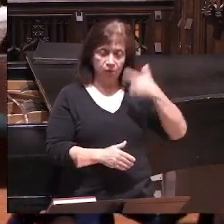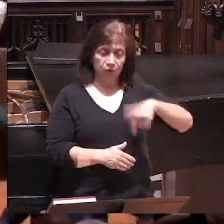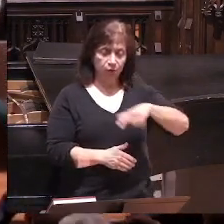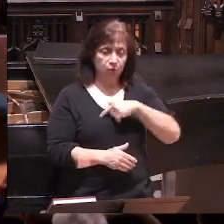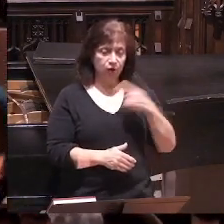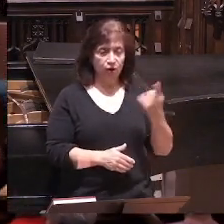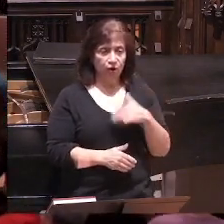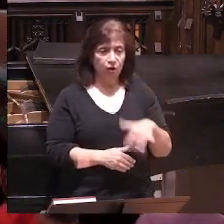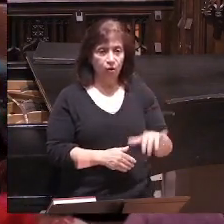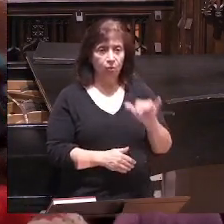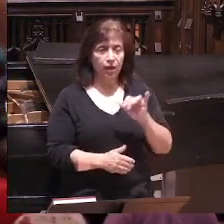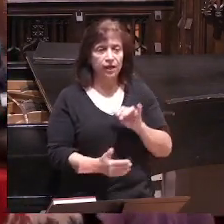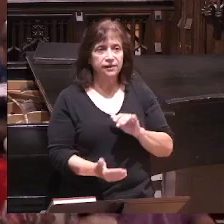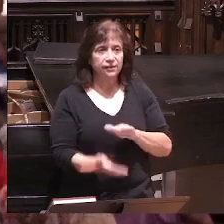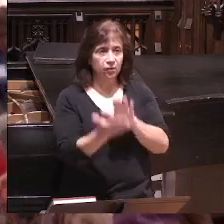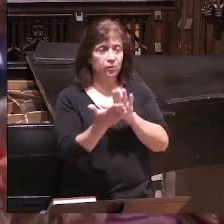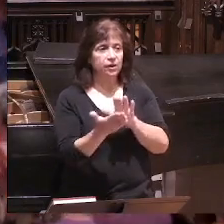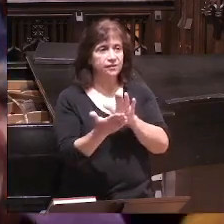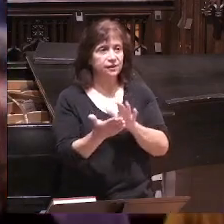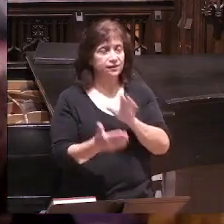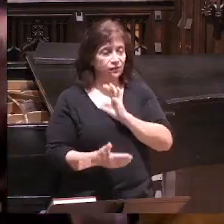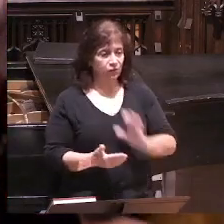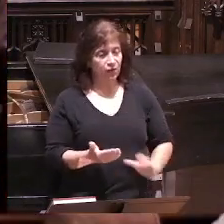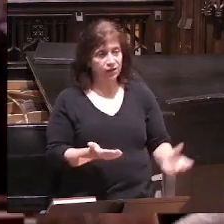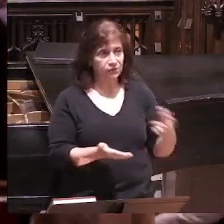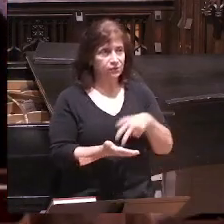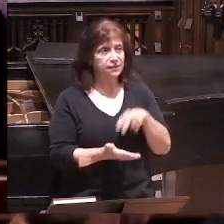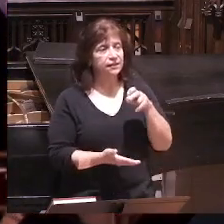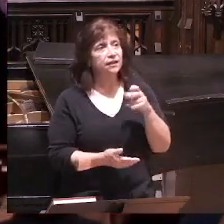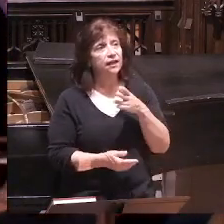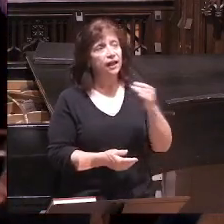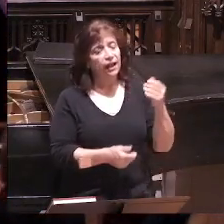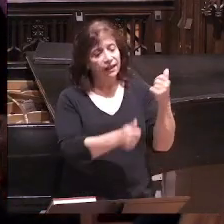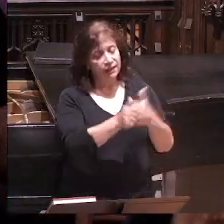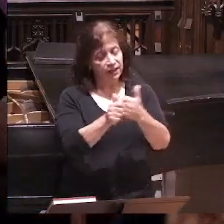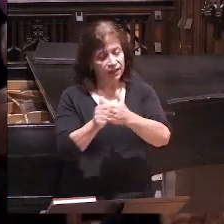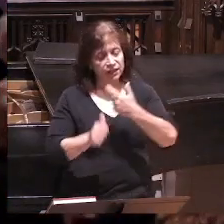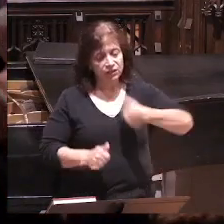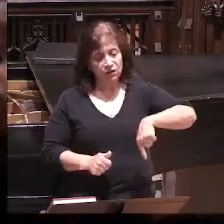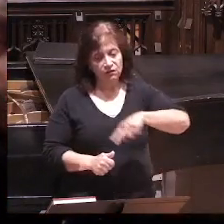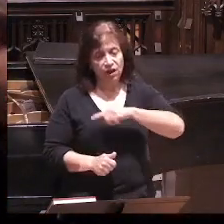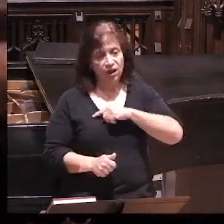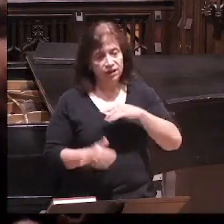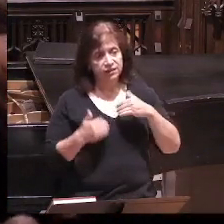are always in the presence of a risen Christ, and that each and every one